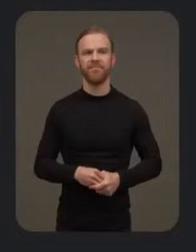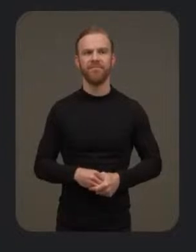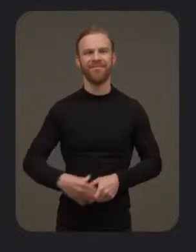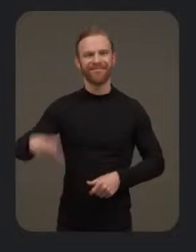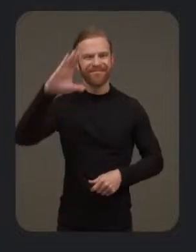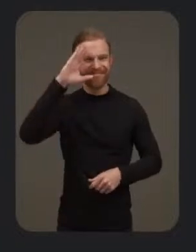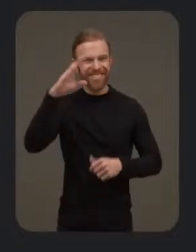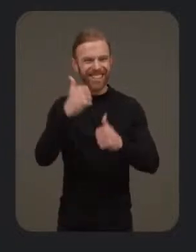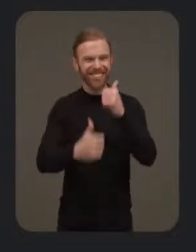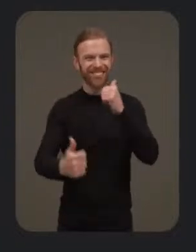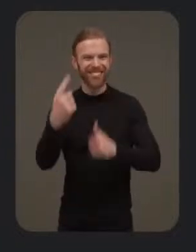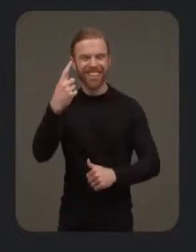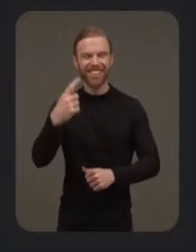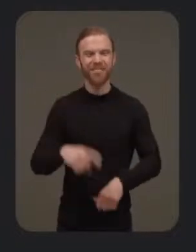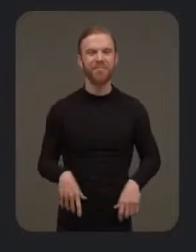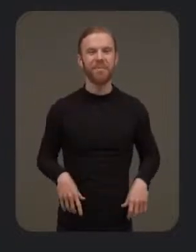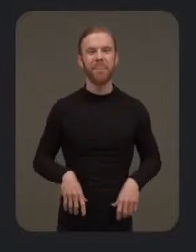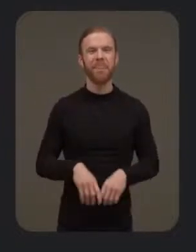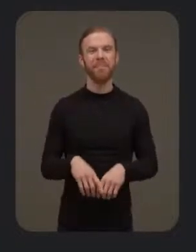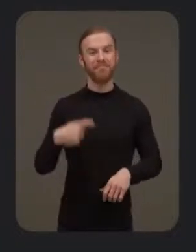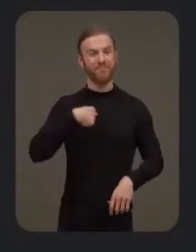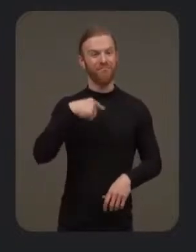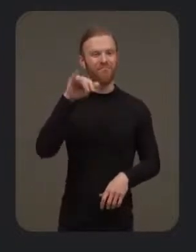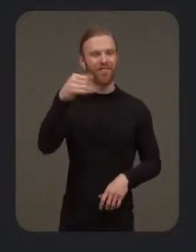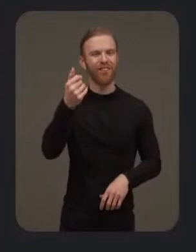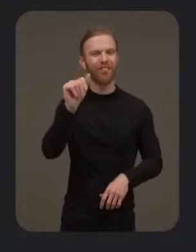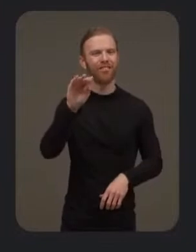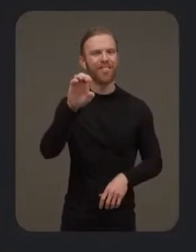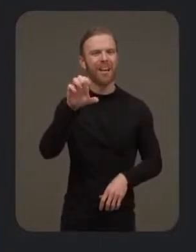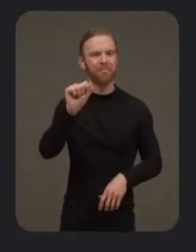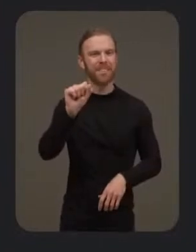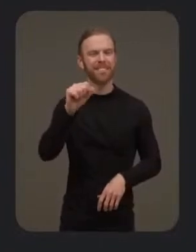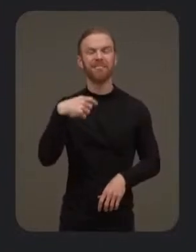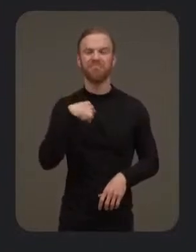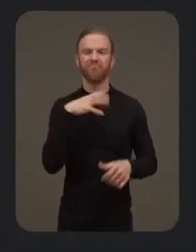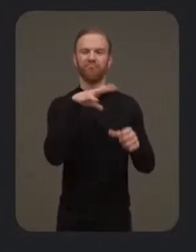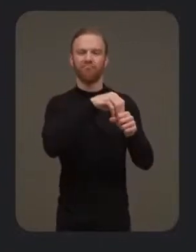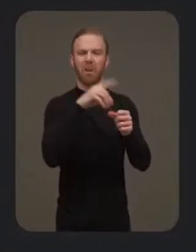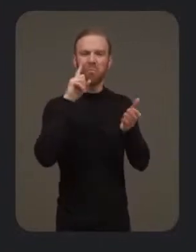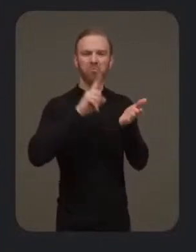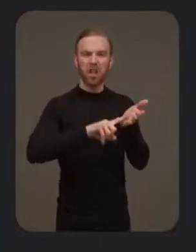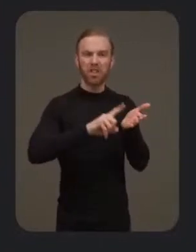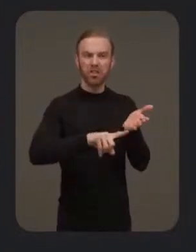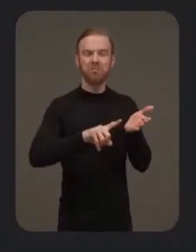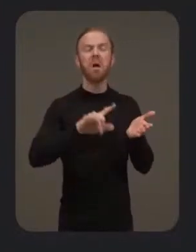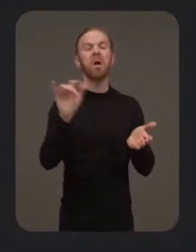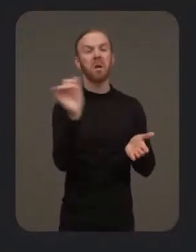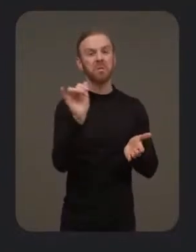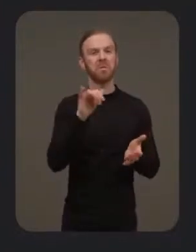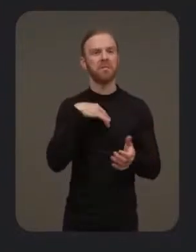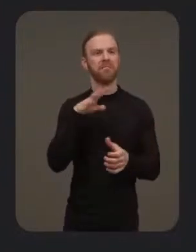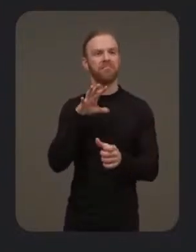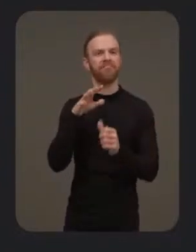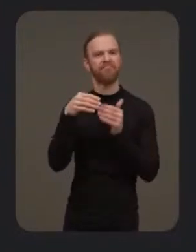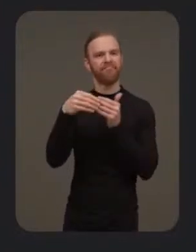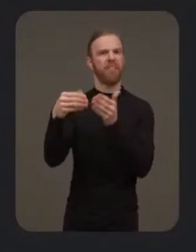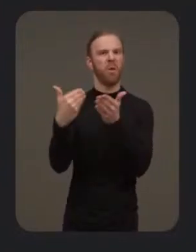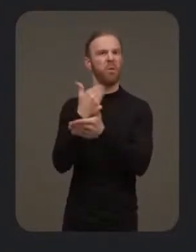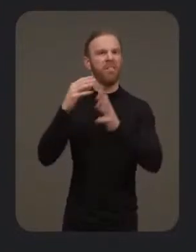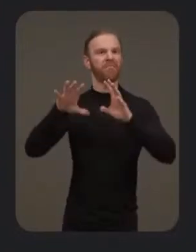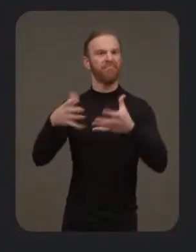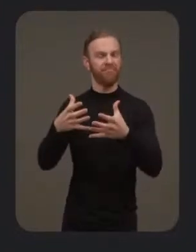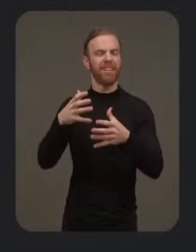Hi, everyone. I'm James. In addition to research, I lead a new area at Google